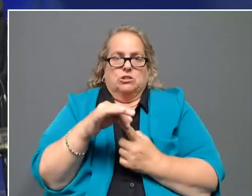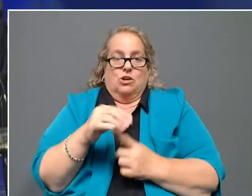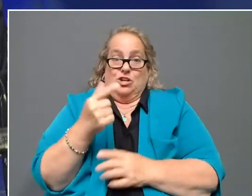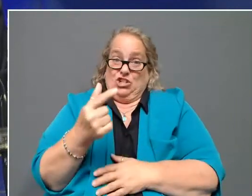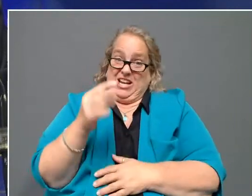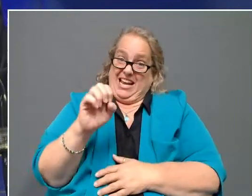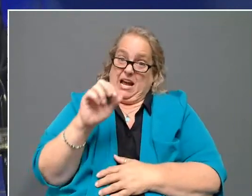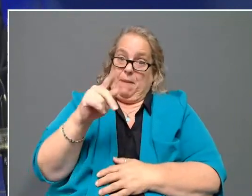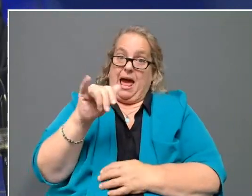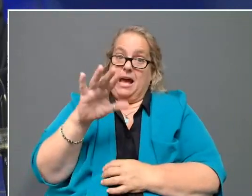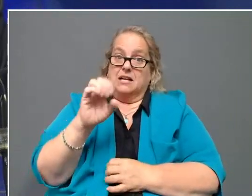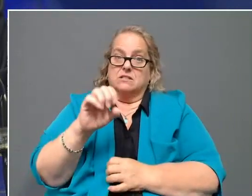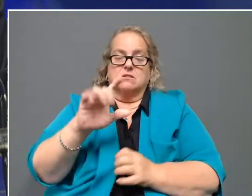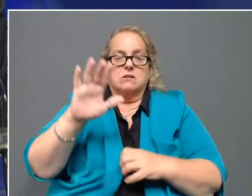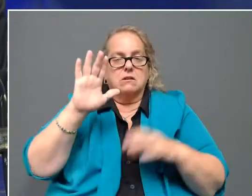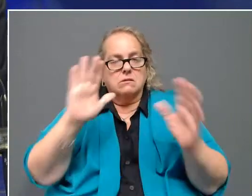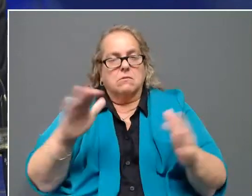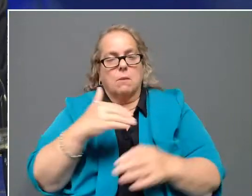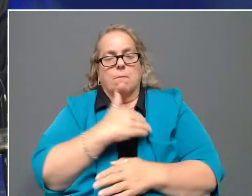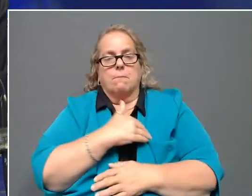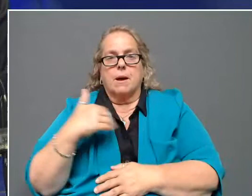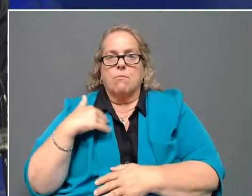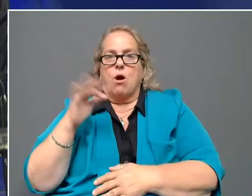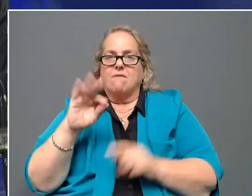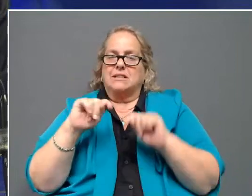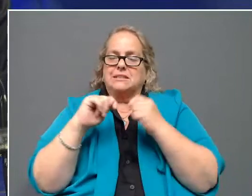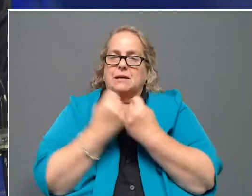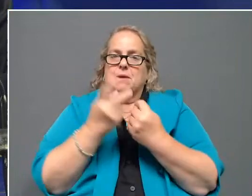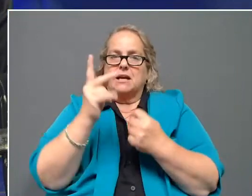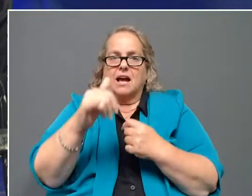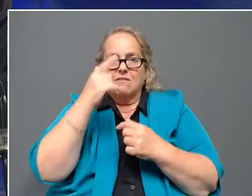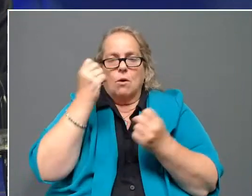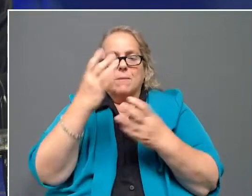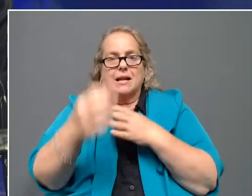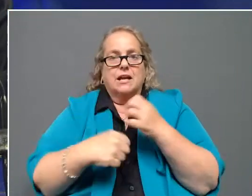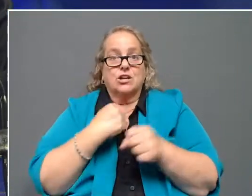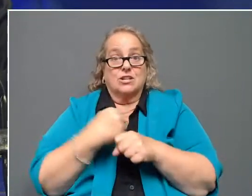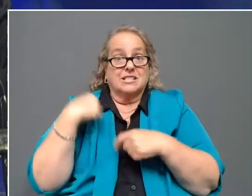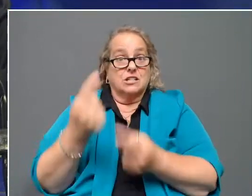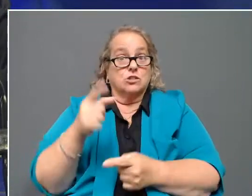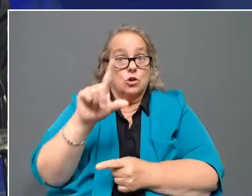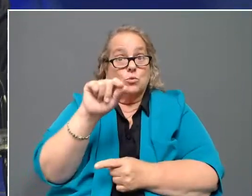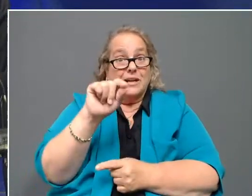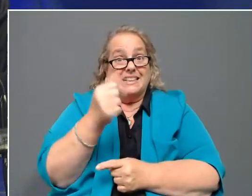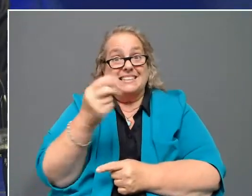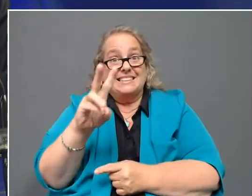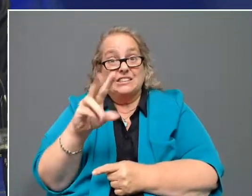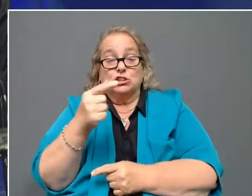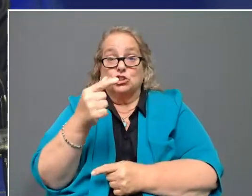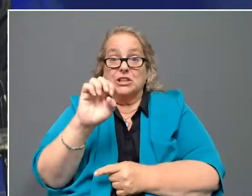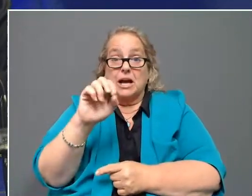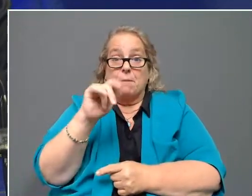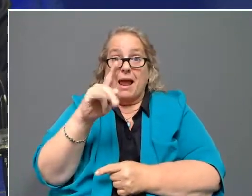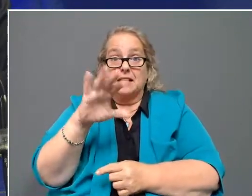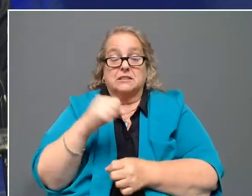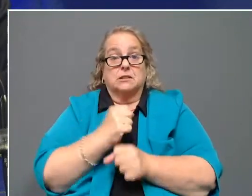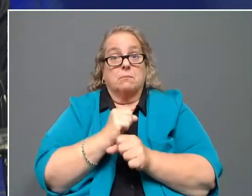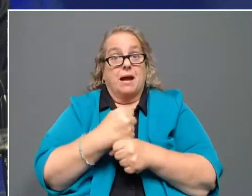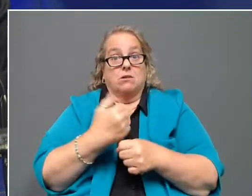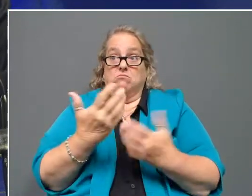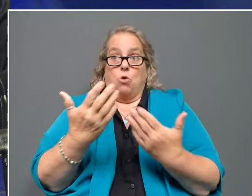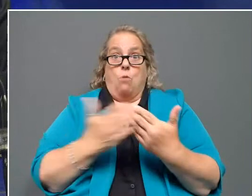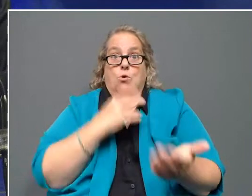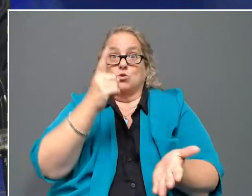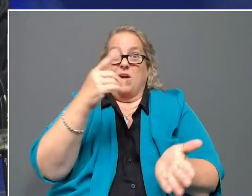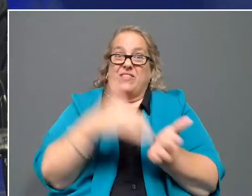of Team Kentucky for so many years. Since 2016, GE Appliances created nearly 1,000 jobs in Louisville while